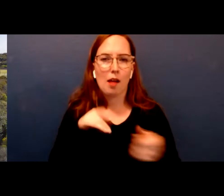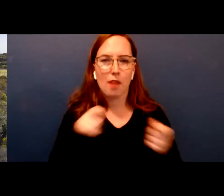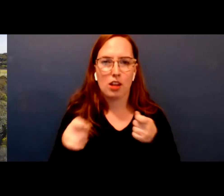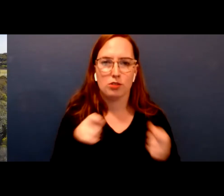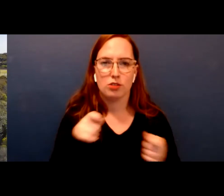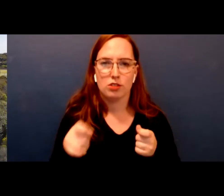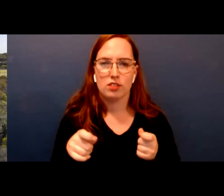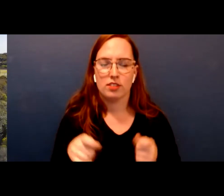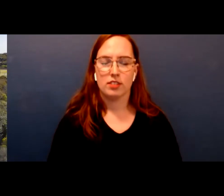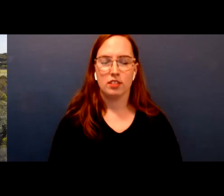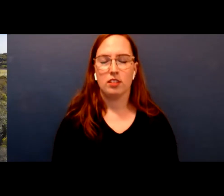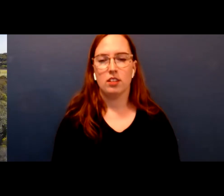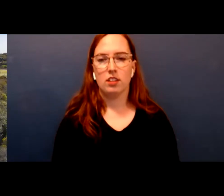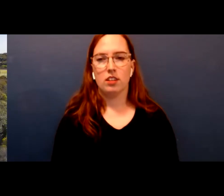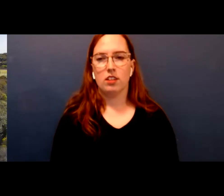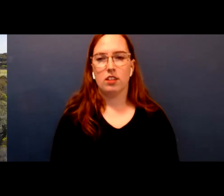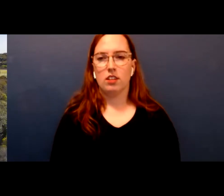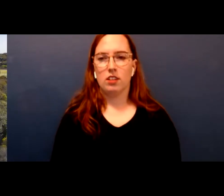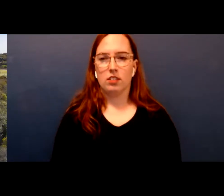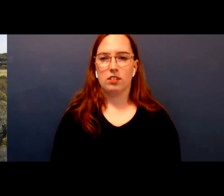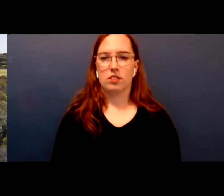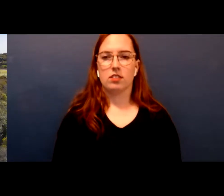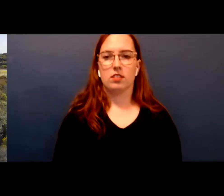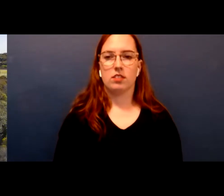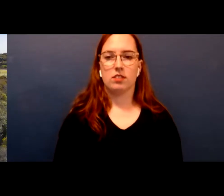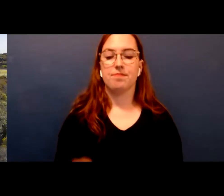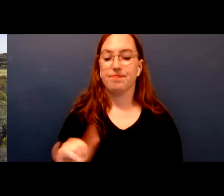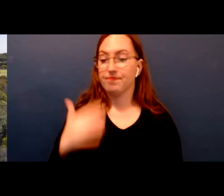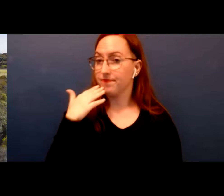Thank you. There is a question here